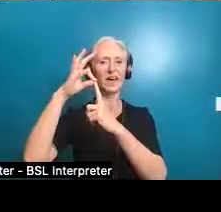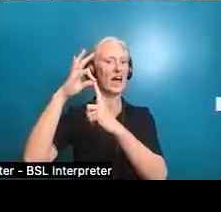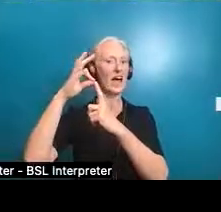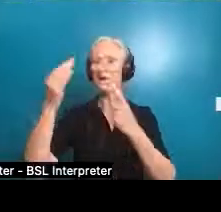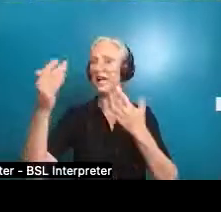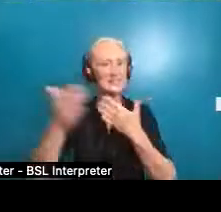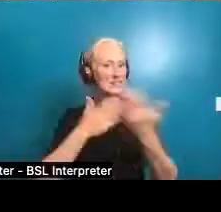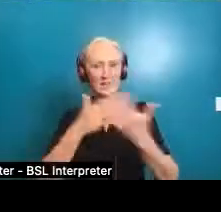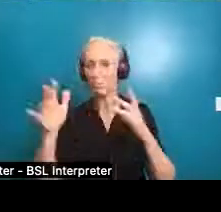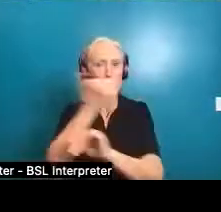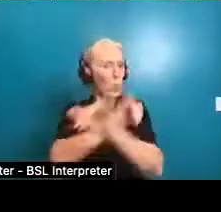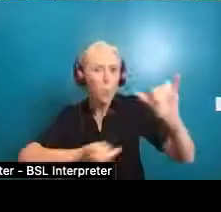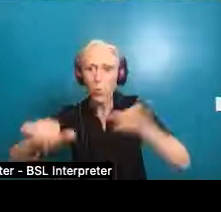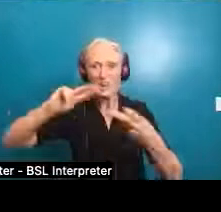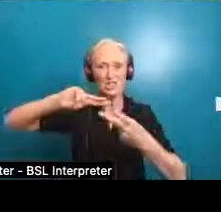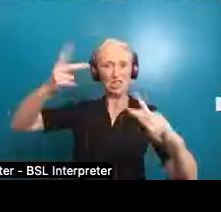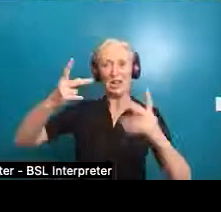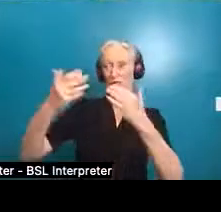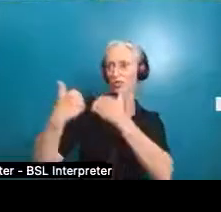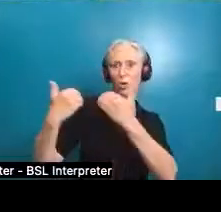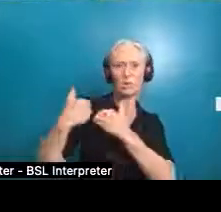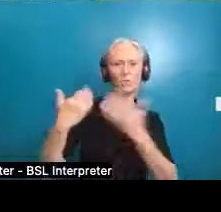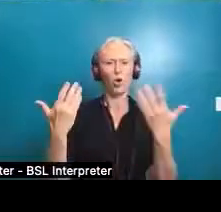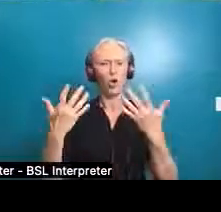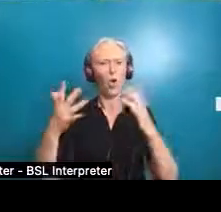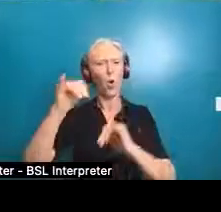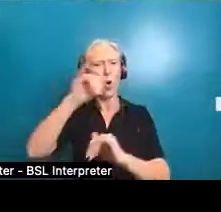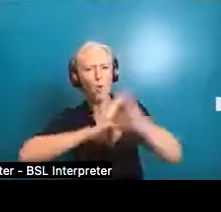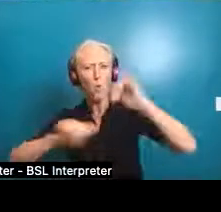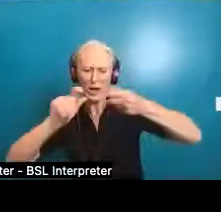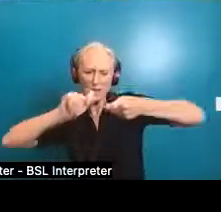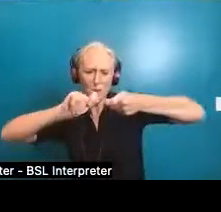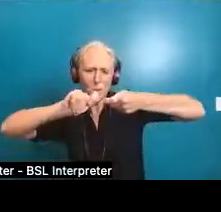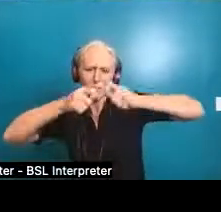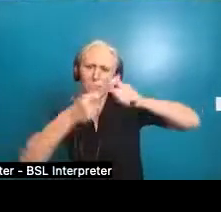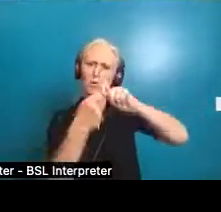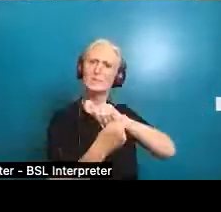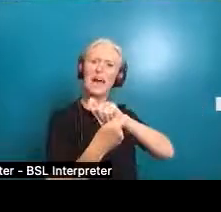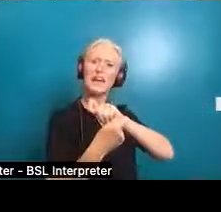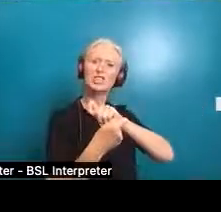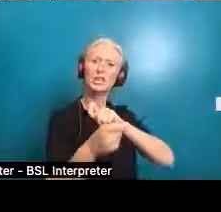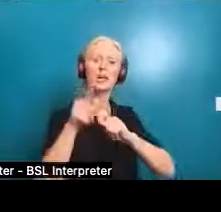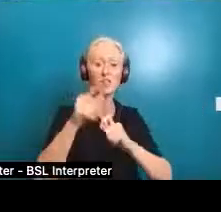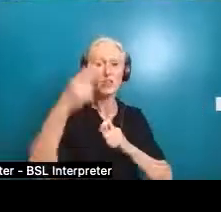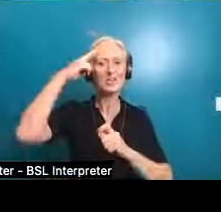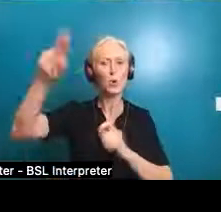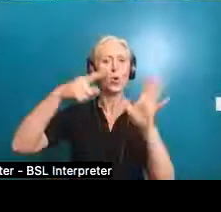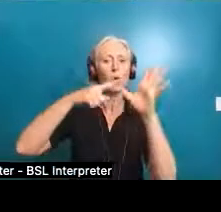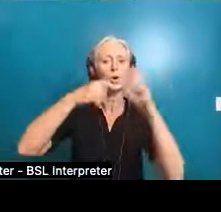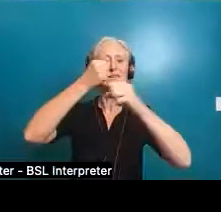is causing that condition or mutation. So we call these more agnostic therapies.